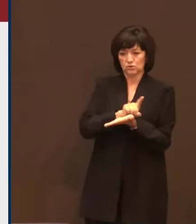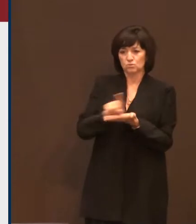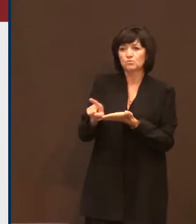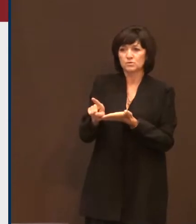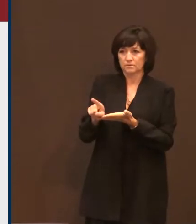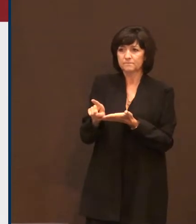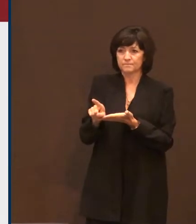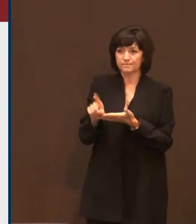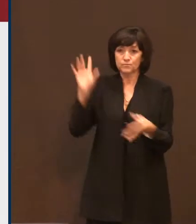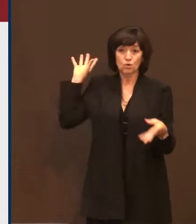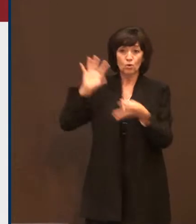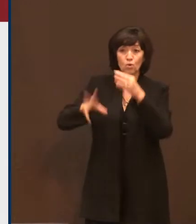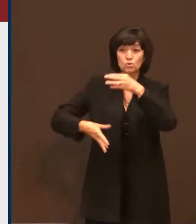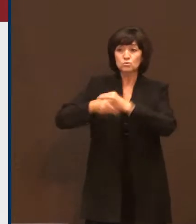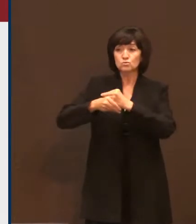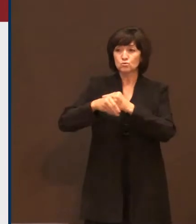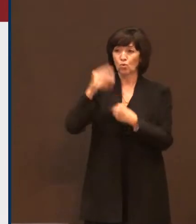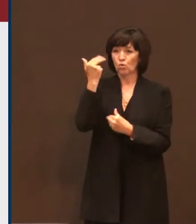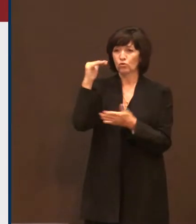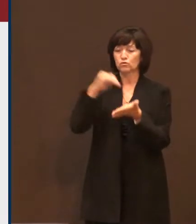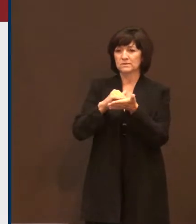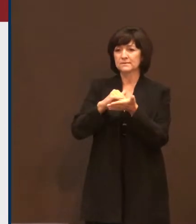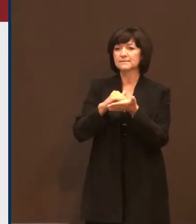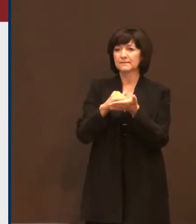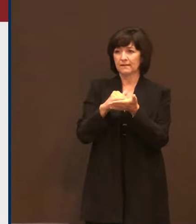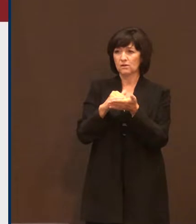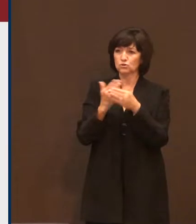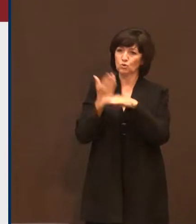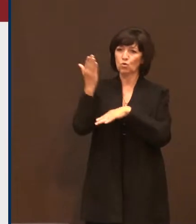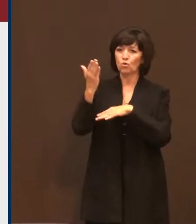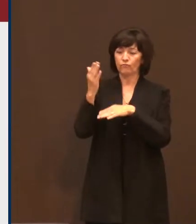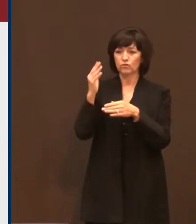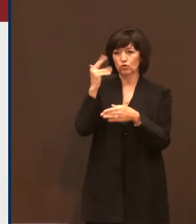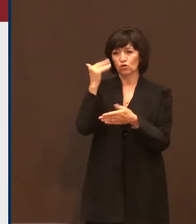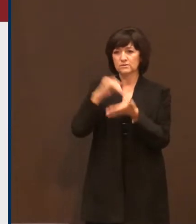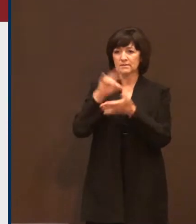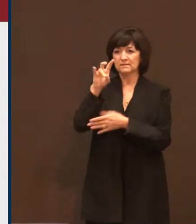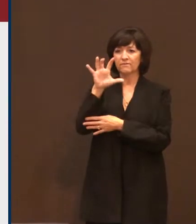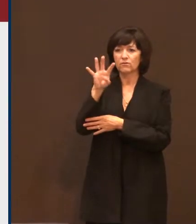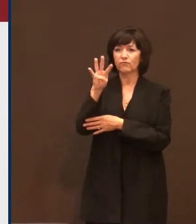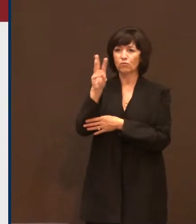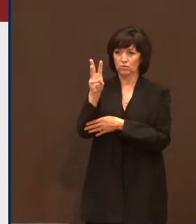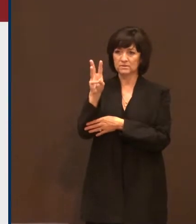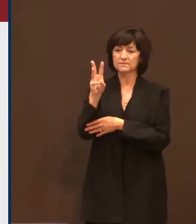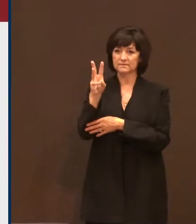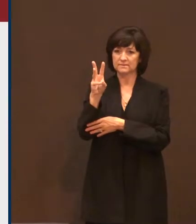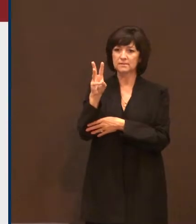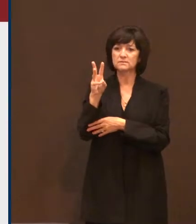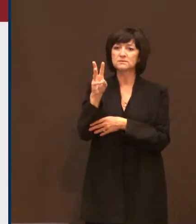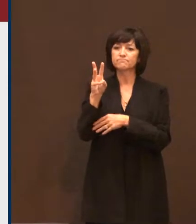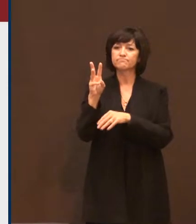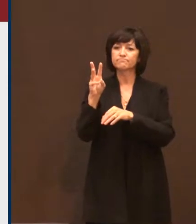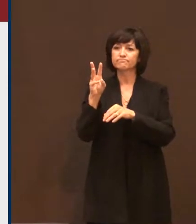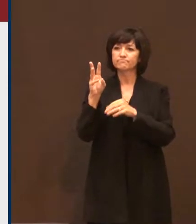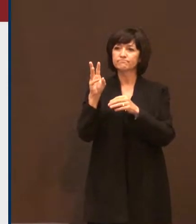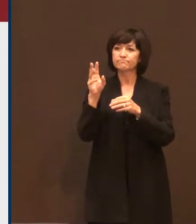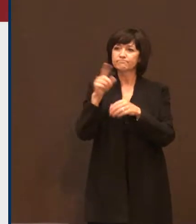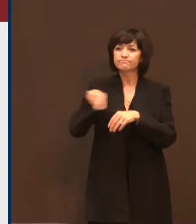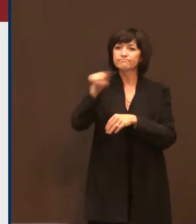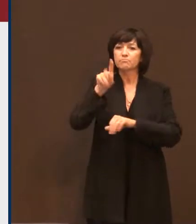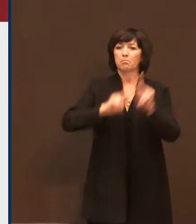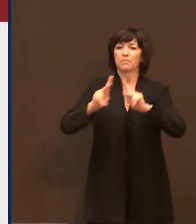got 13,000 total positive cases of COVID-19 since the beginning, back in first cases